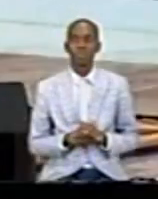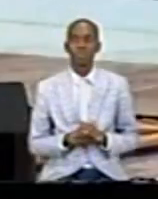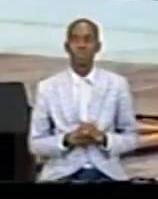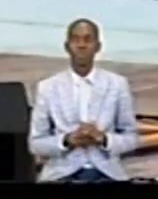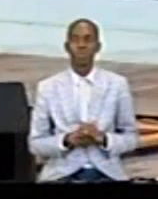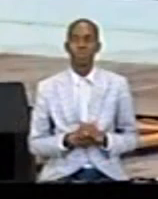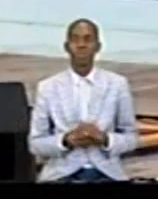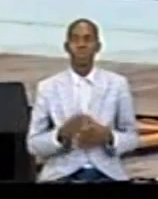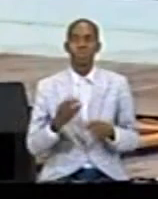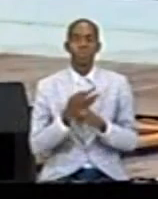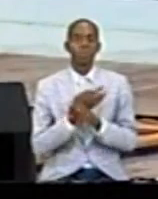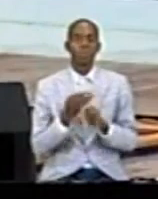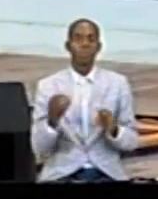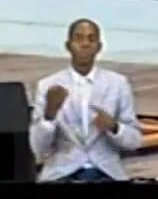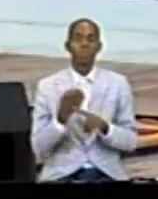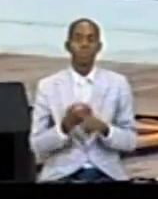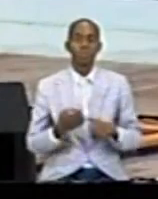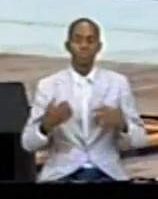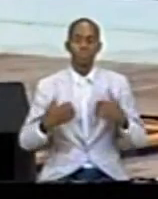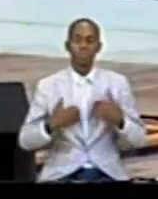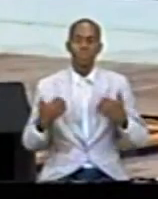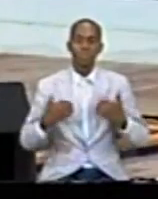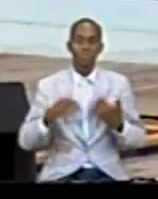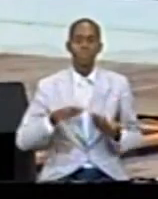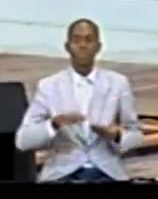Free from premature deaths.